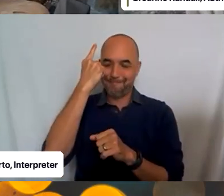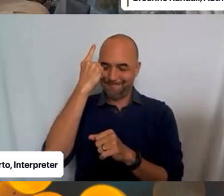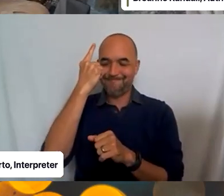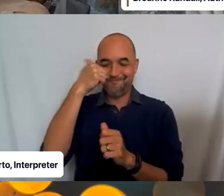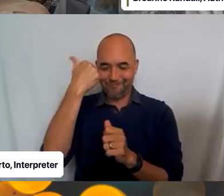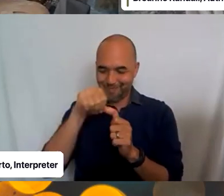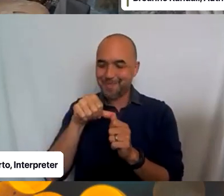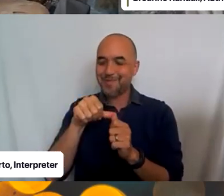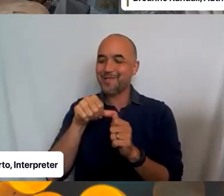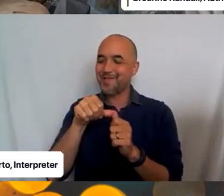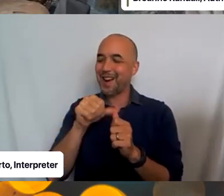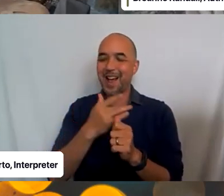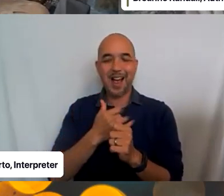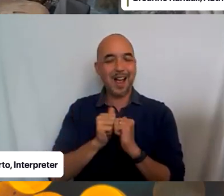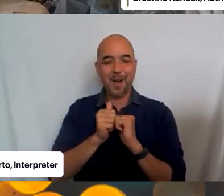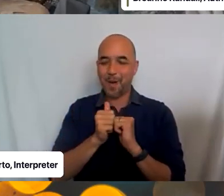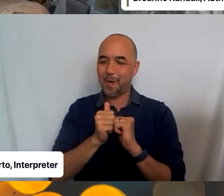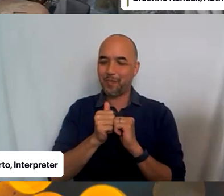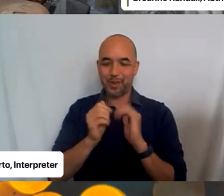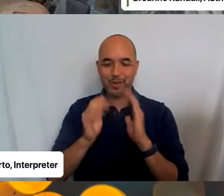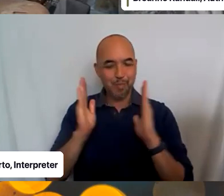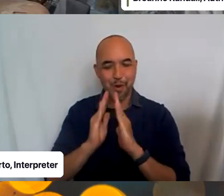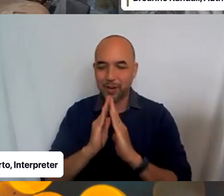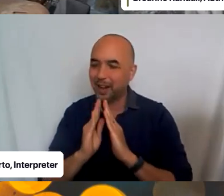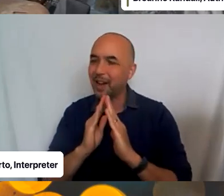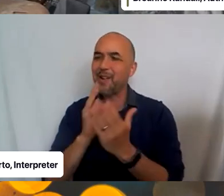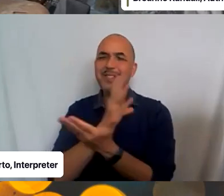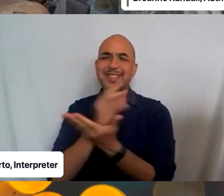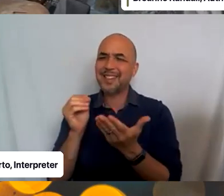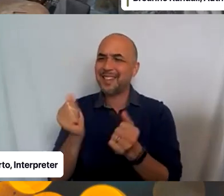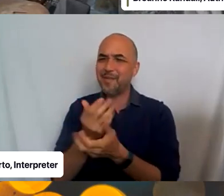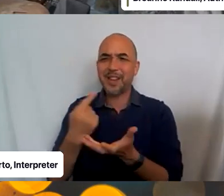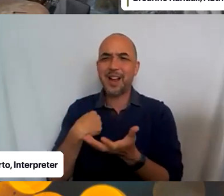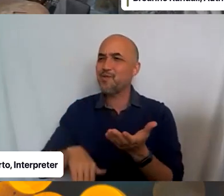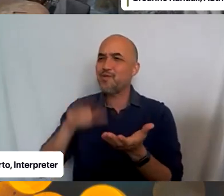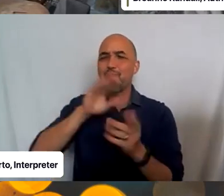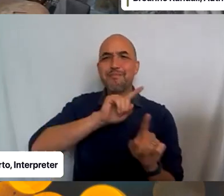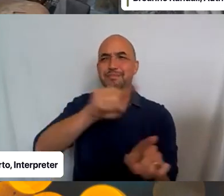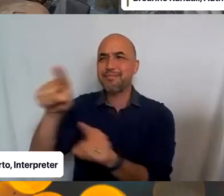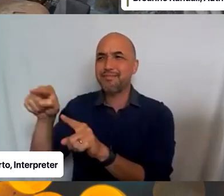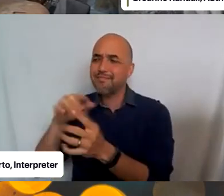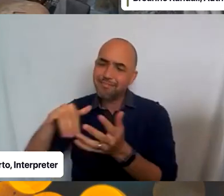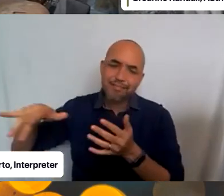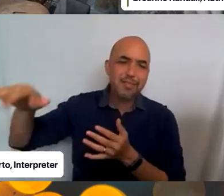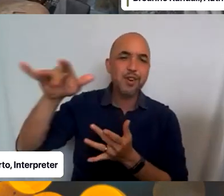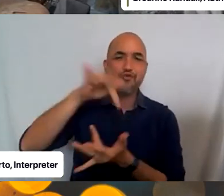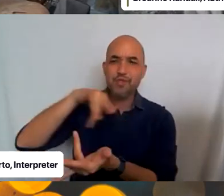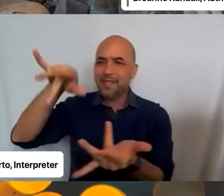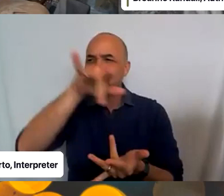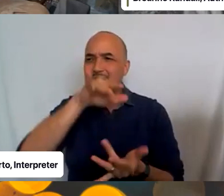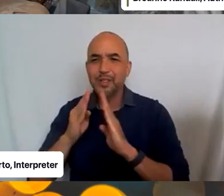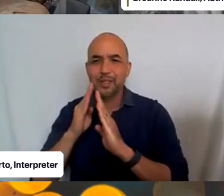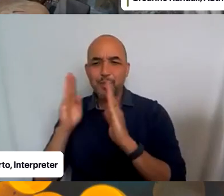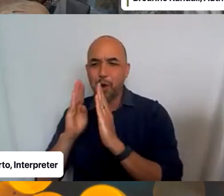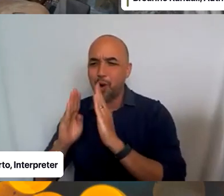those feelings and the small towns, and grew up going, you know, amongst those small towns as a kid. So I